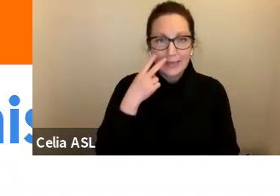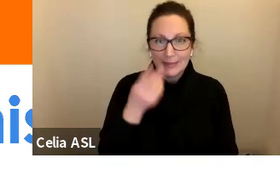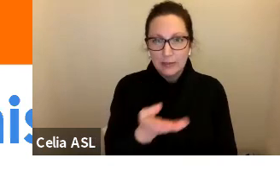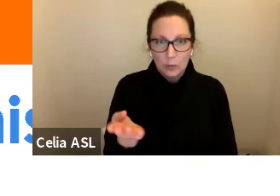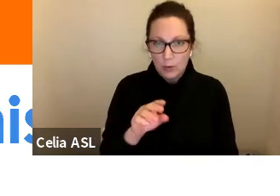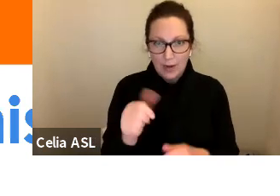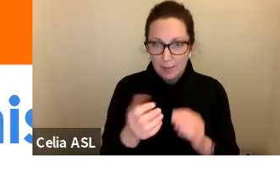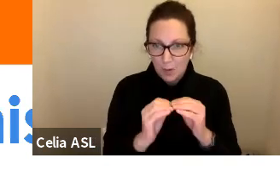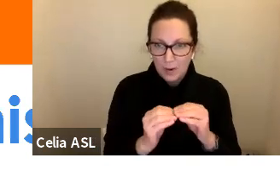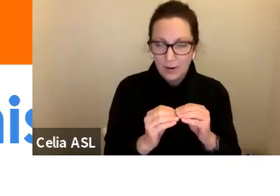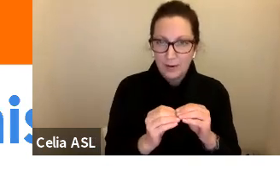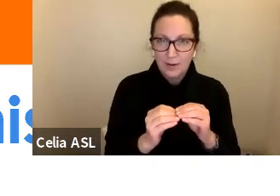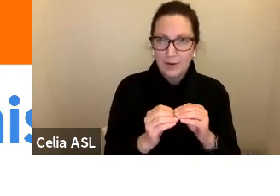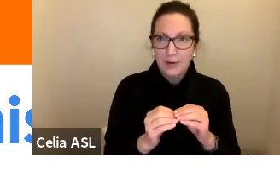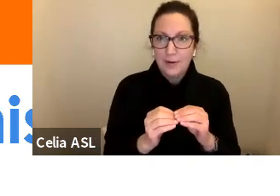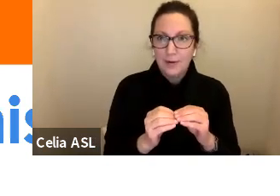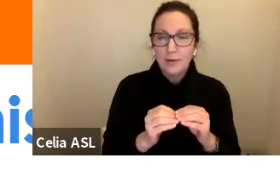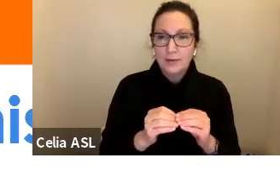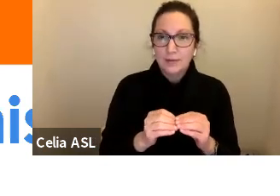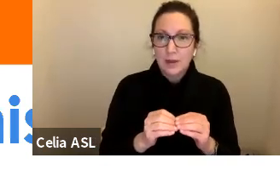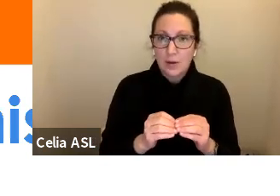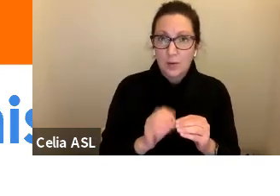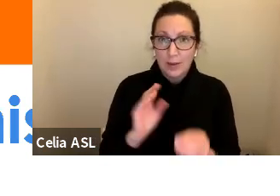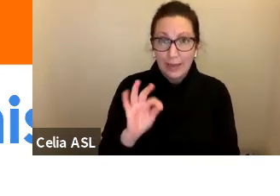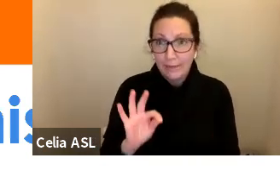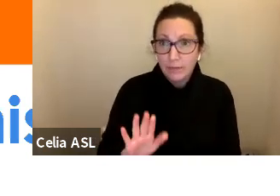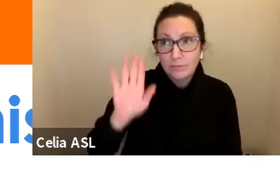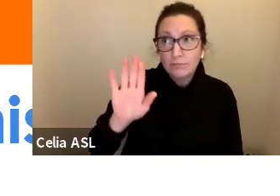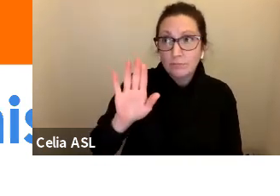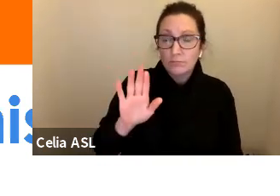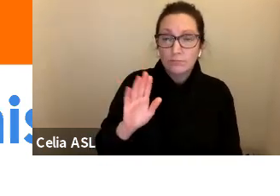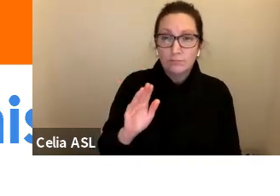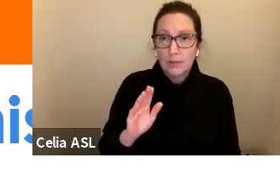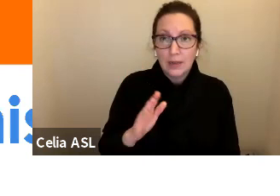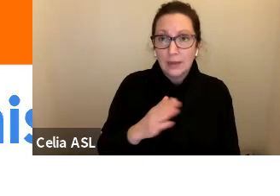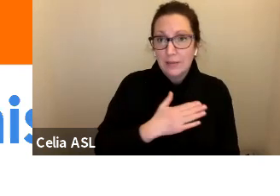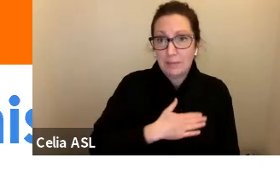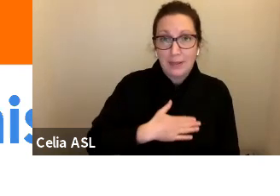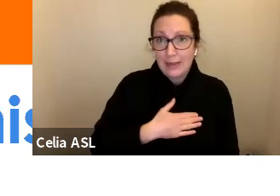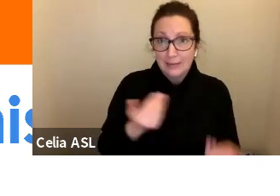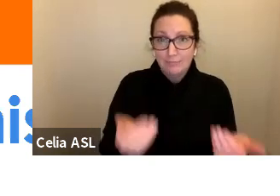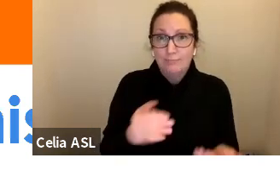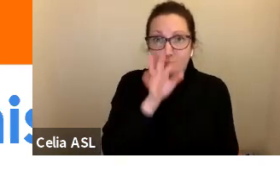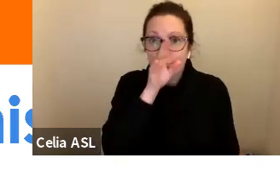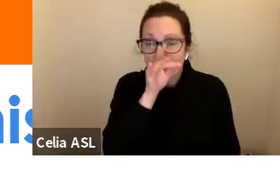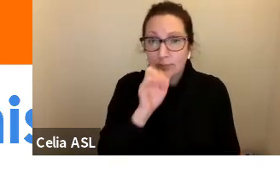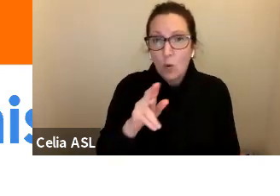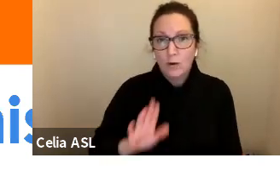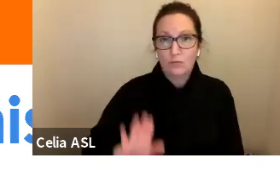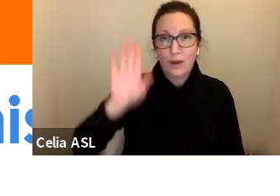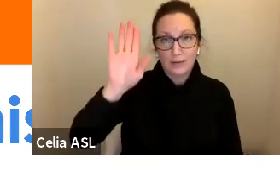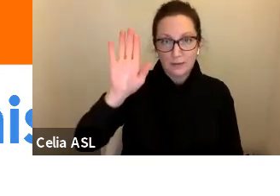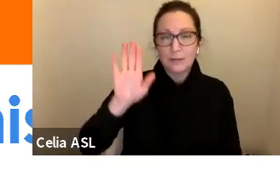I will need you to either just speak up or raise your hand.